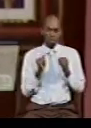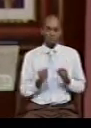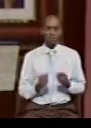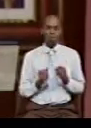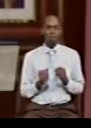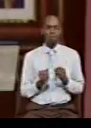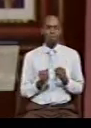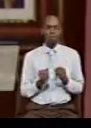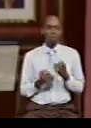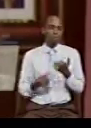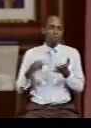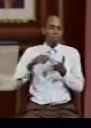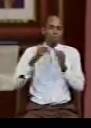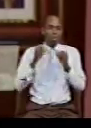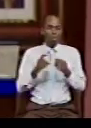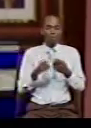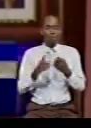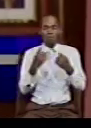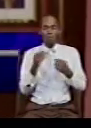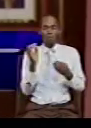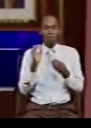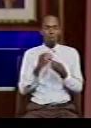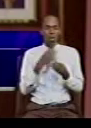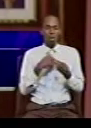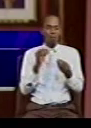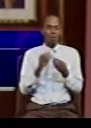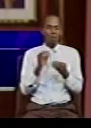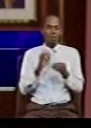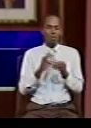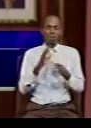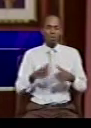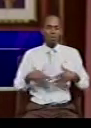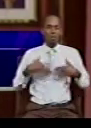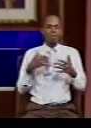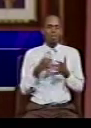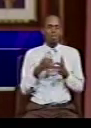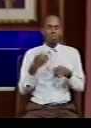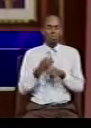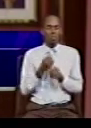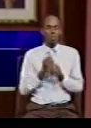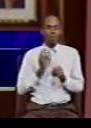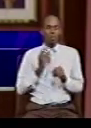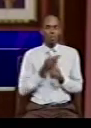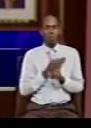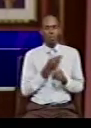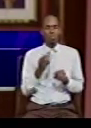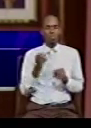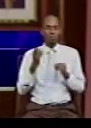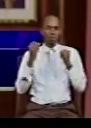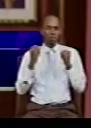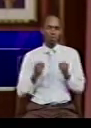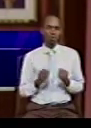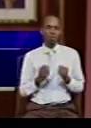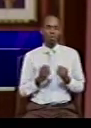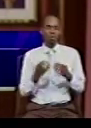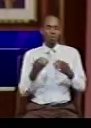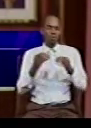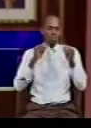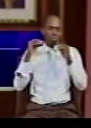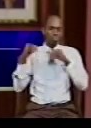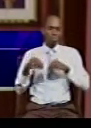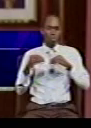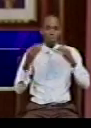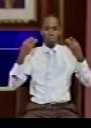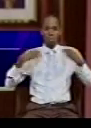to come more and more in your life, make you strong. Put on the whole armor